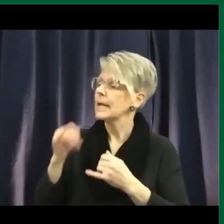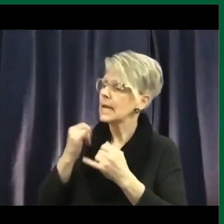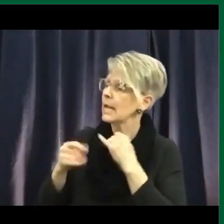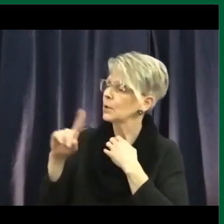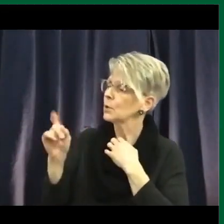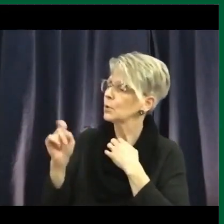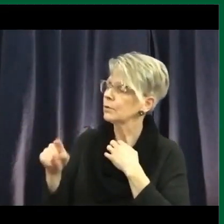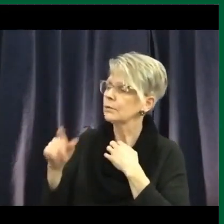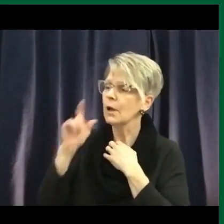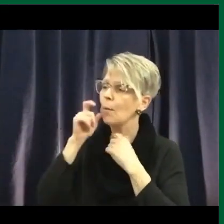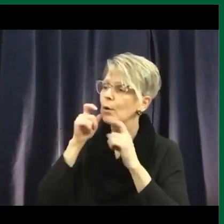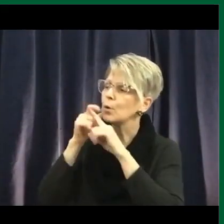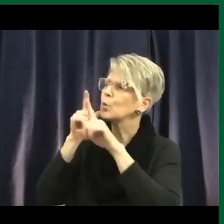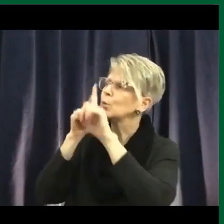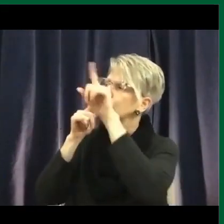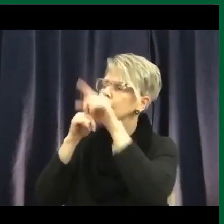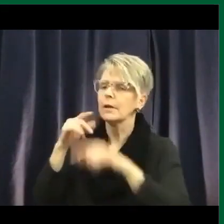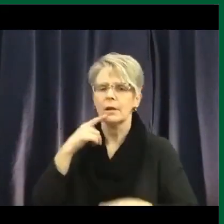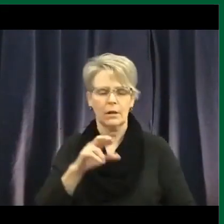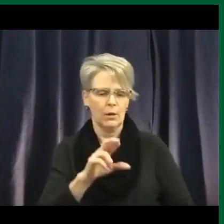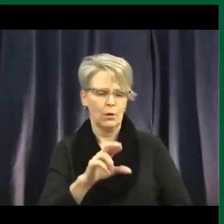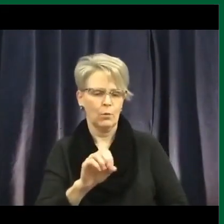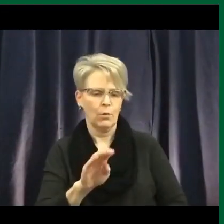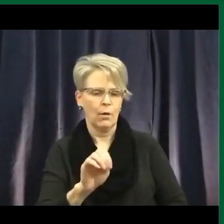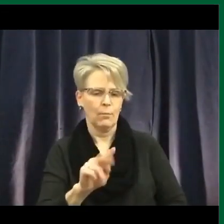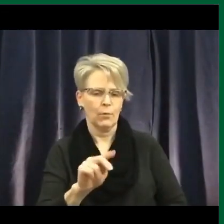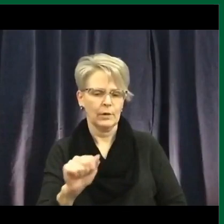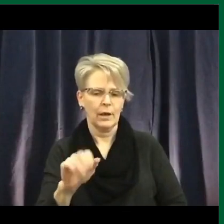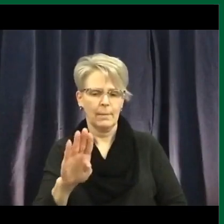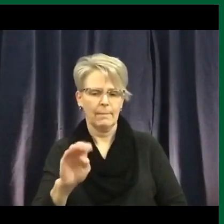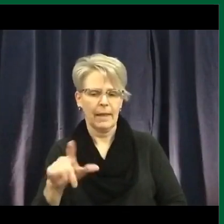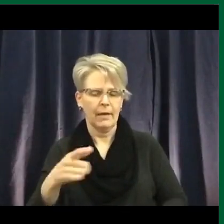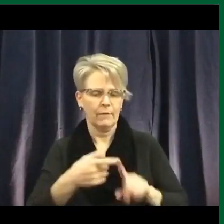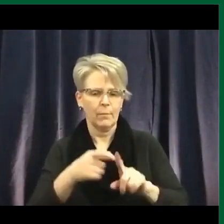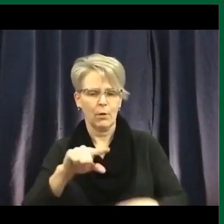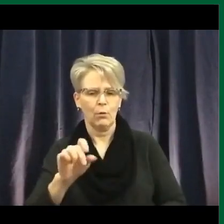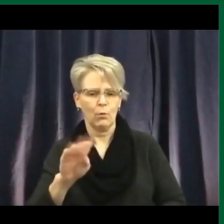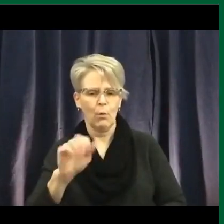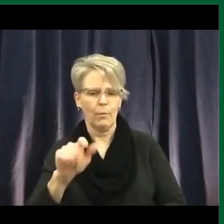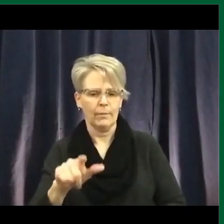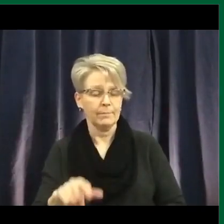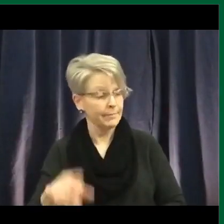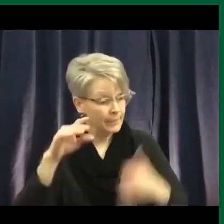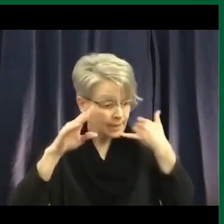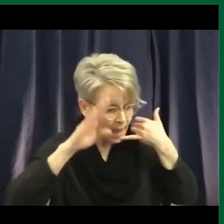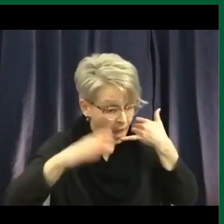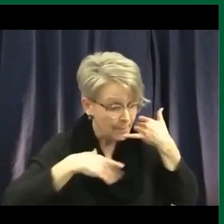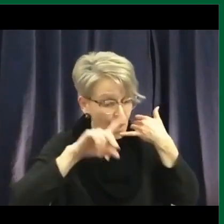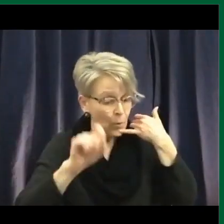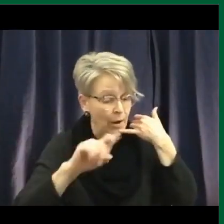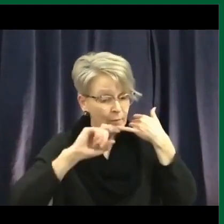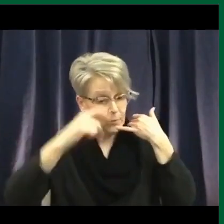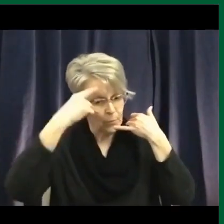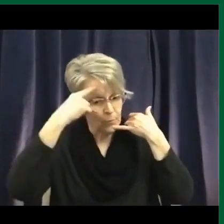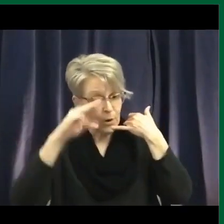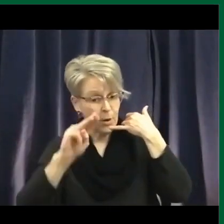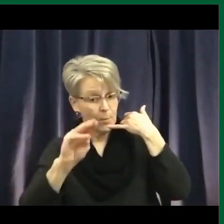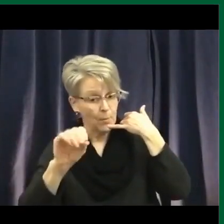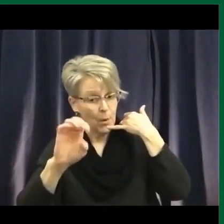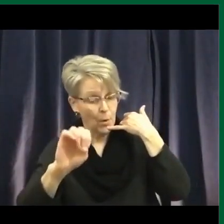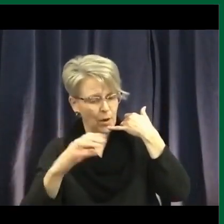line. Operator? We have Roberta Bell with Global. Hi, my question is for the Premier, and I was just wondering